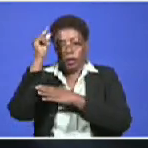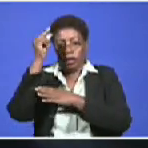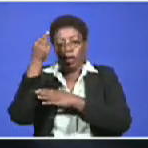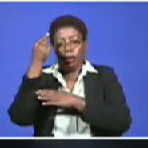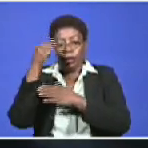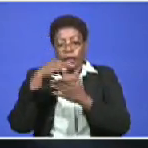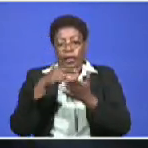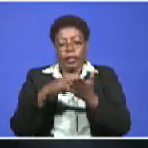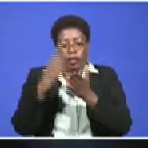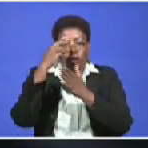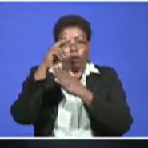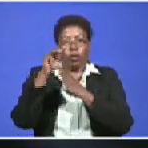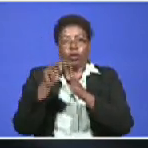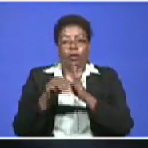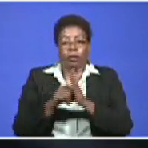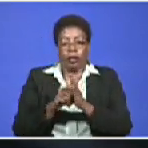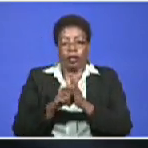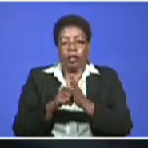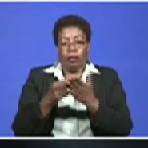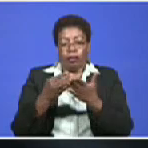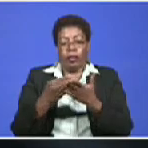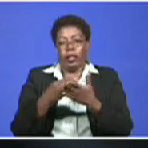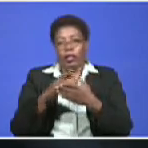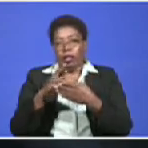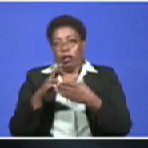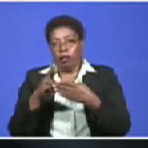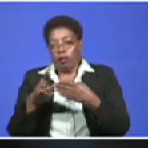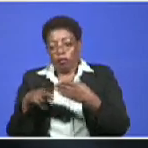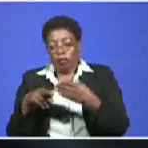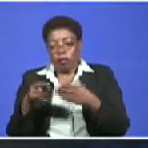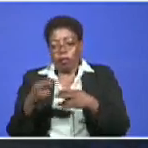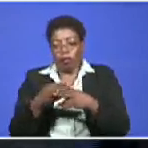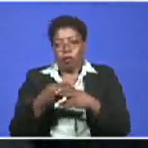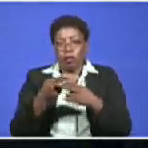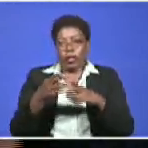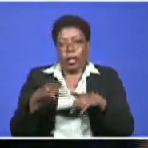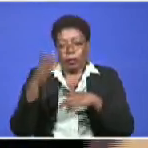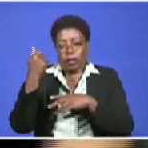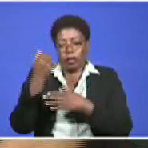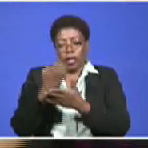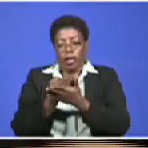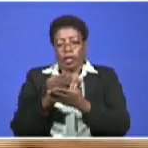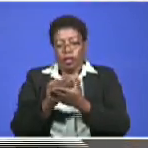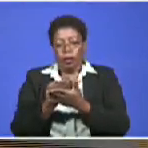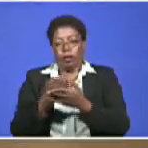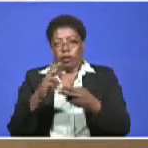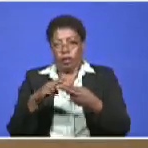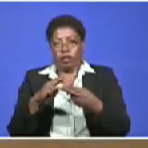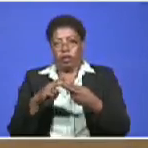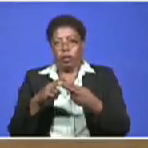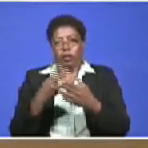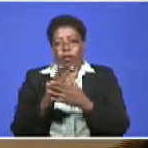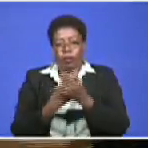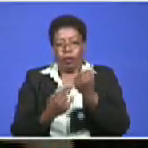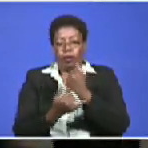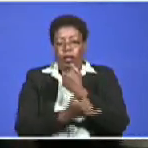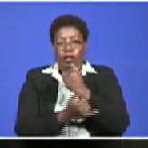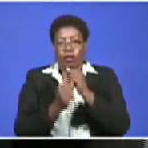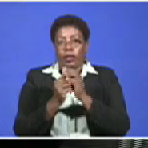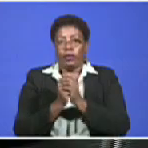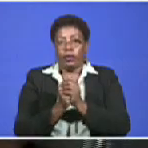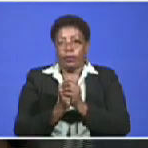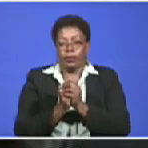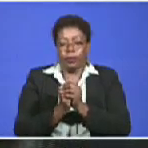the agreement be concluded as quickly as possible, given the close economic ties between both countries. These